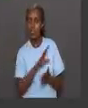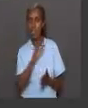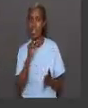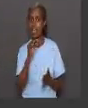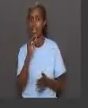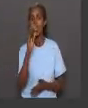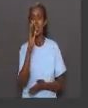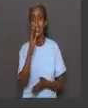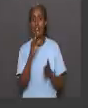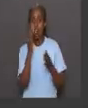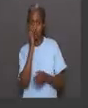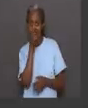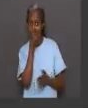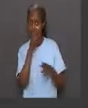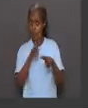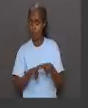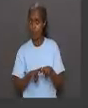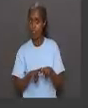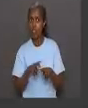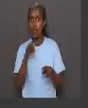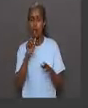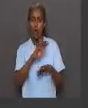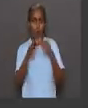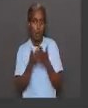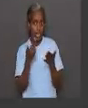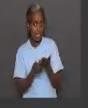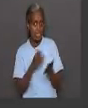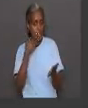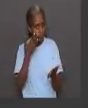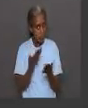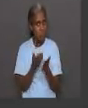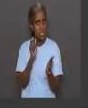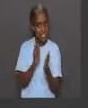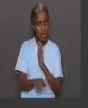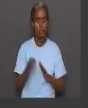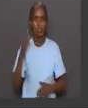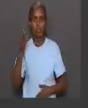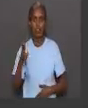pot. All of these are good examples of frustum.